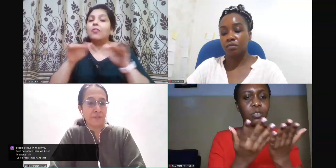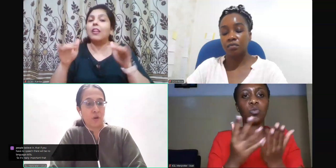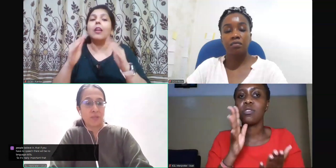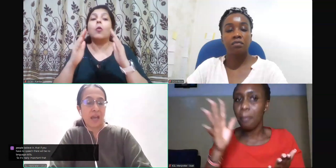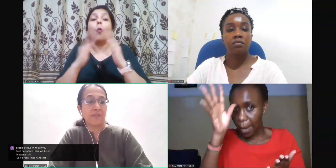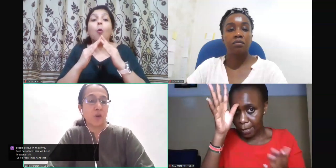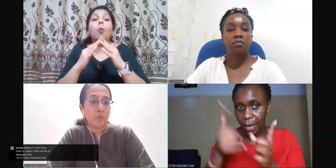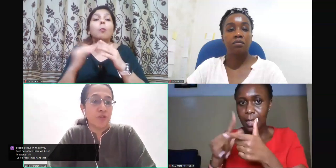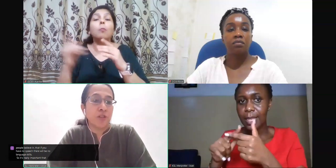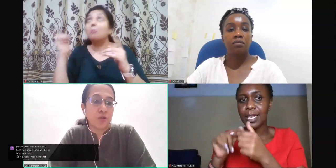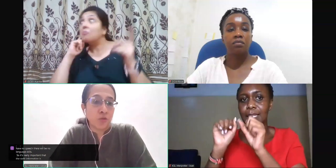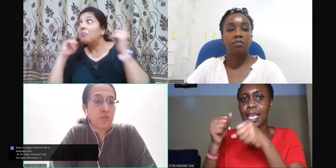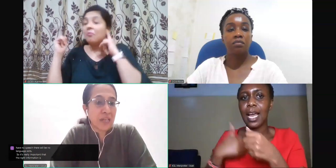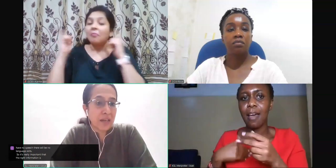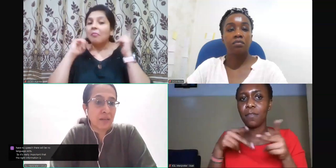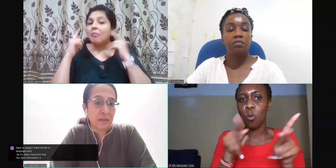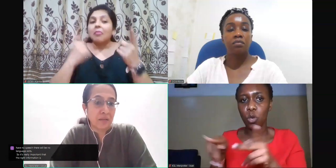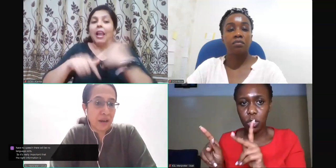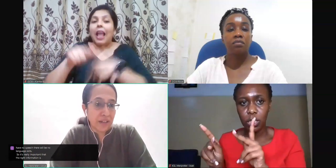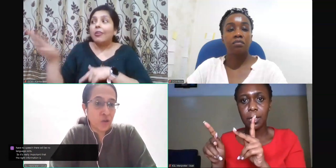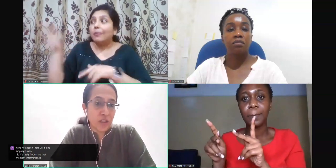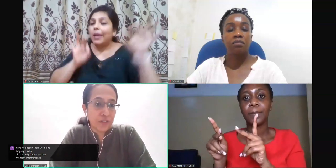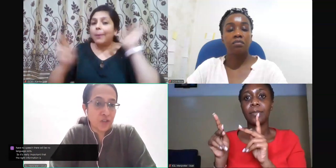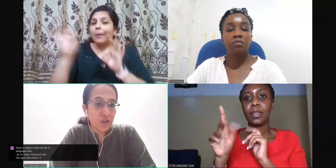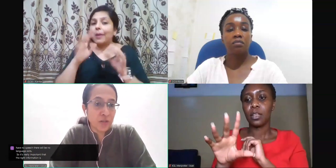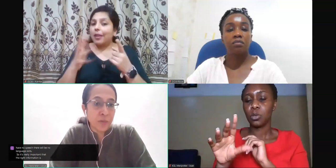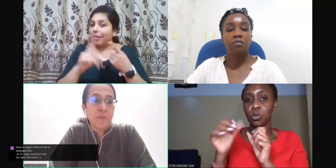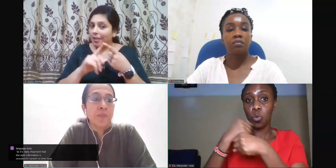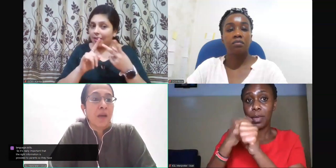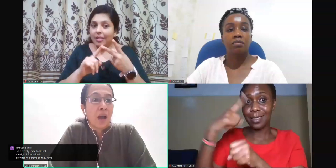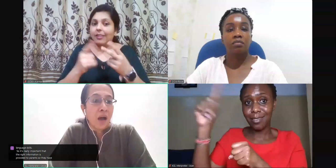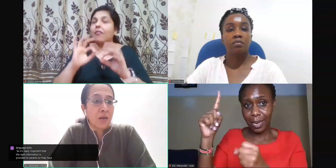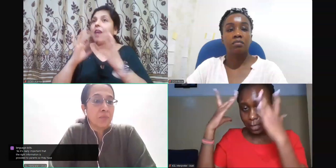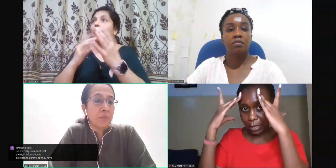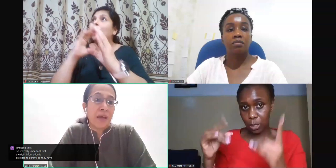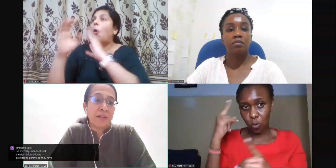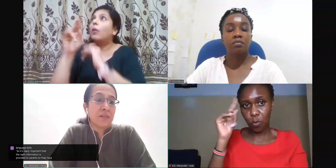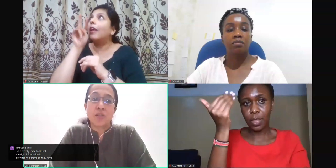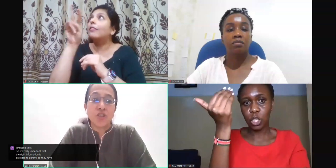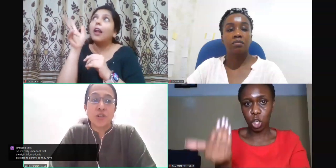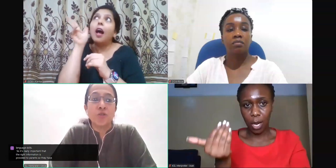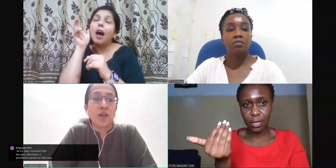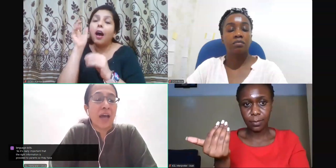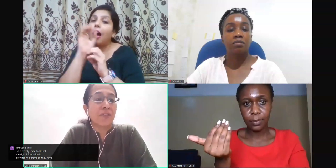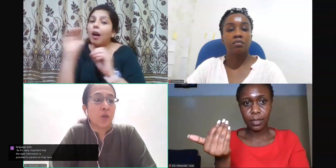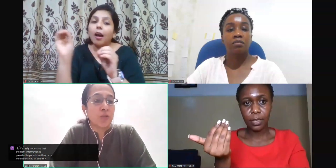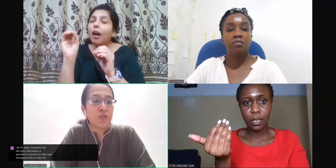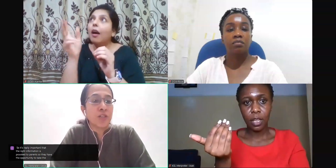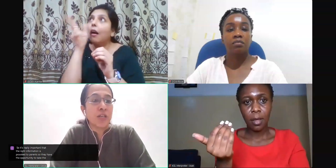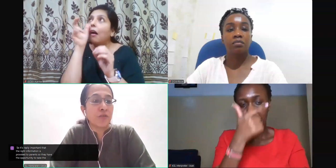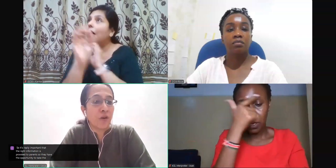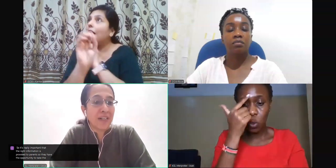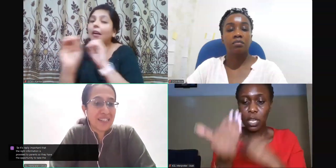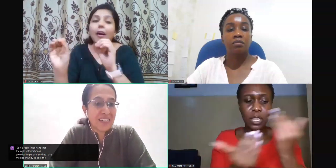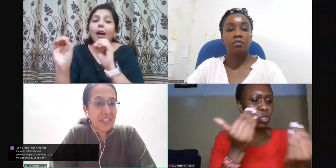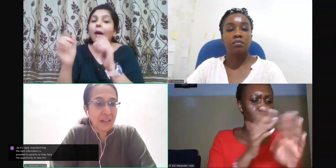have the opportunity to take the right choice for their children. Parents, the children do not have the